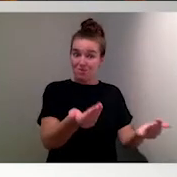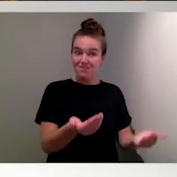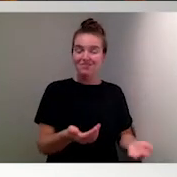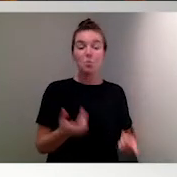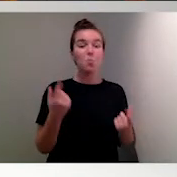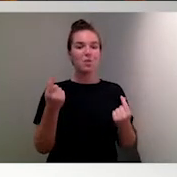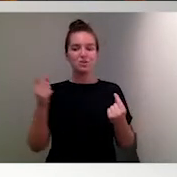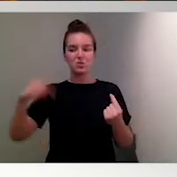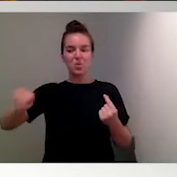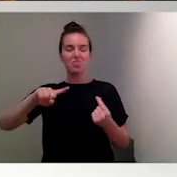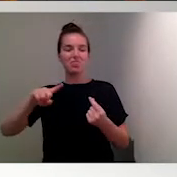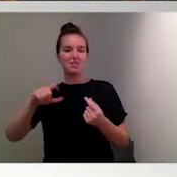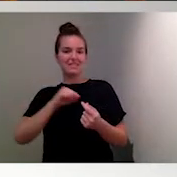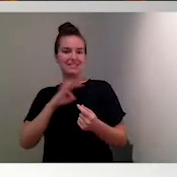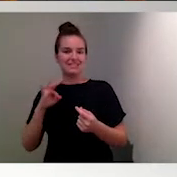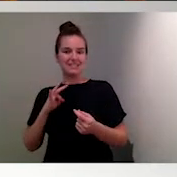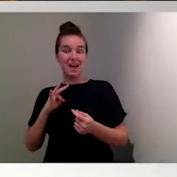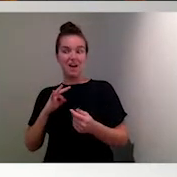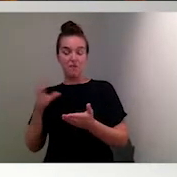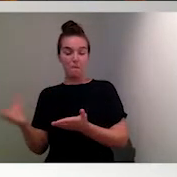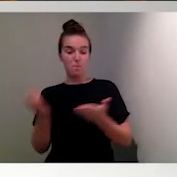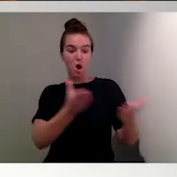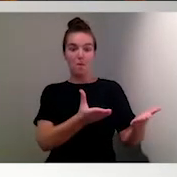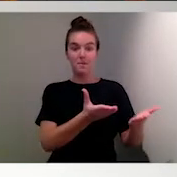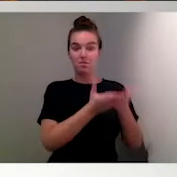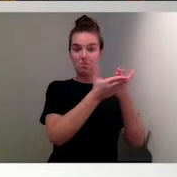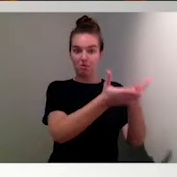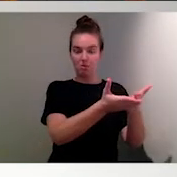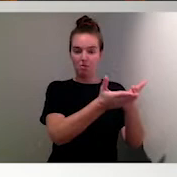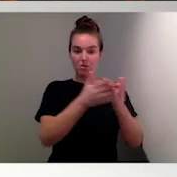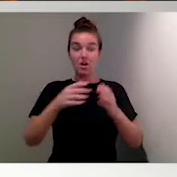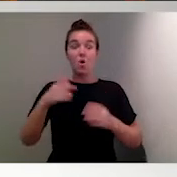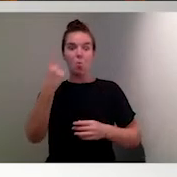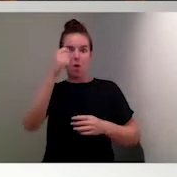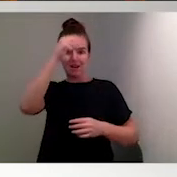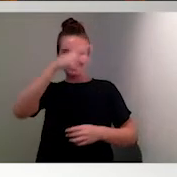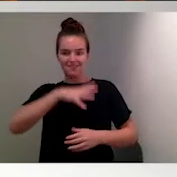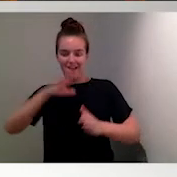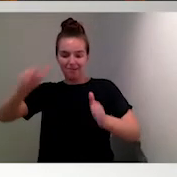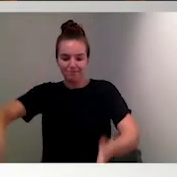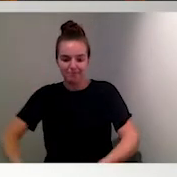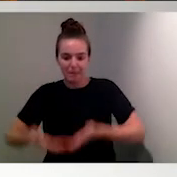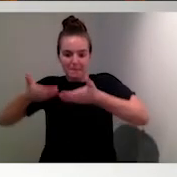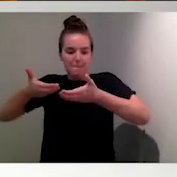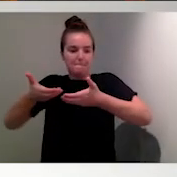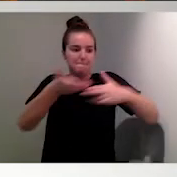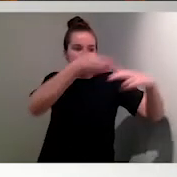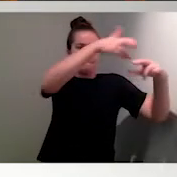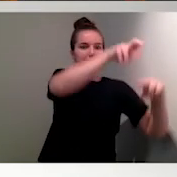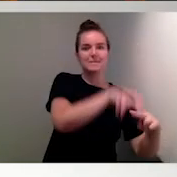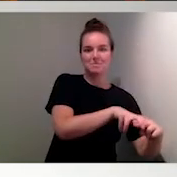and took me down to the boat. And then once we were at our location to scuba dive,